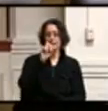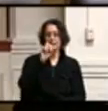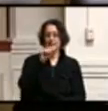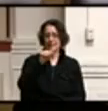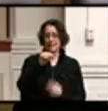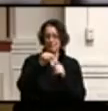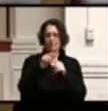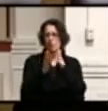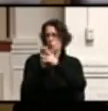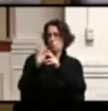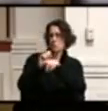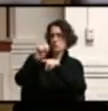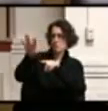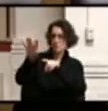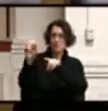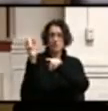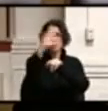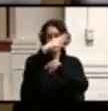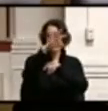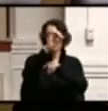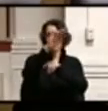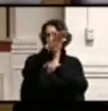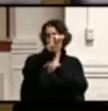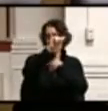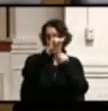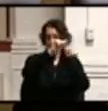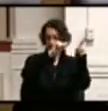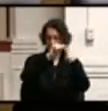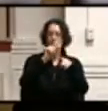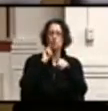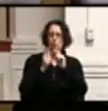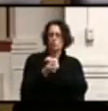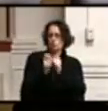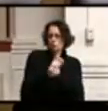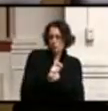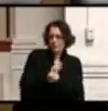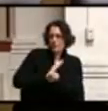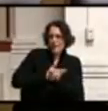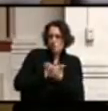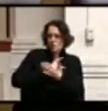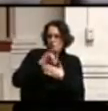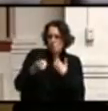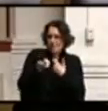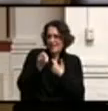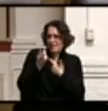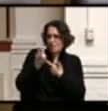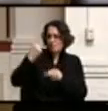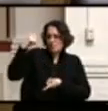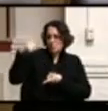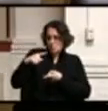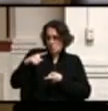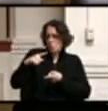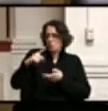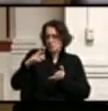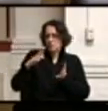FEMA, and Vermont Emergency Management is supporting that. And we have not heard back from FEMA on that.